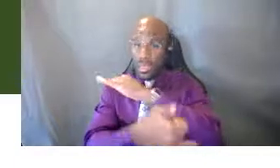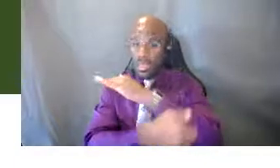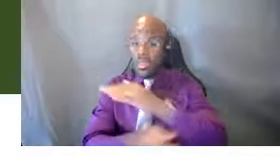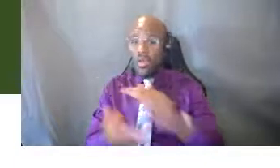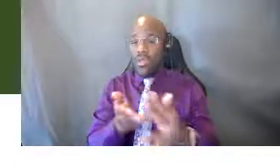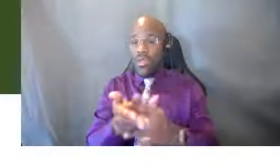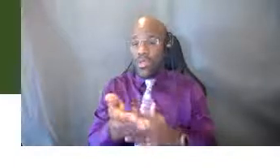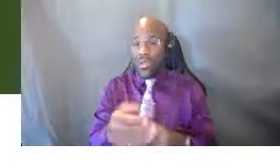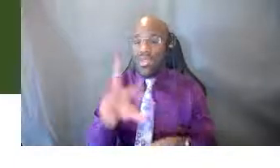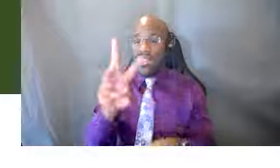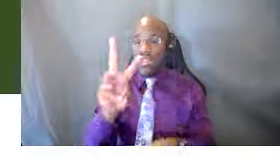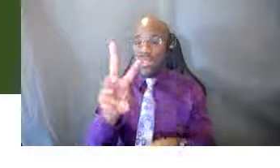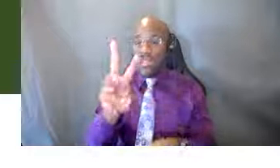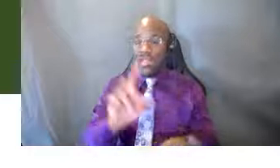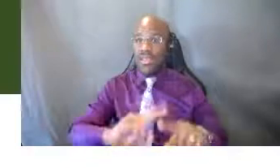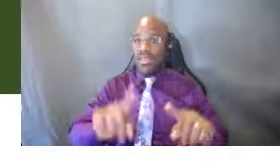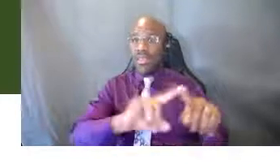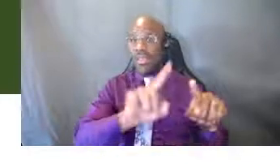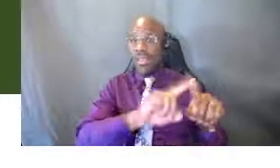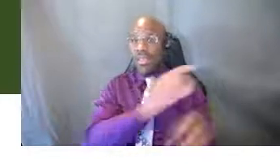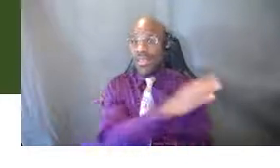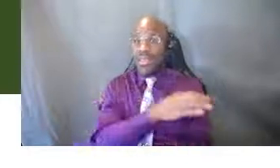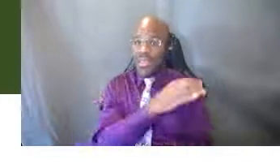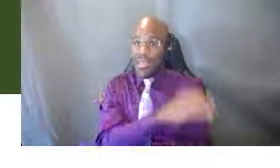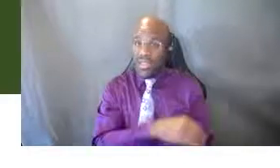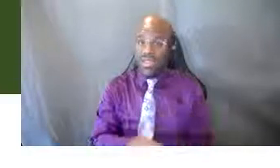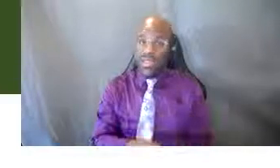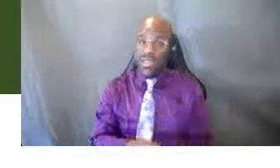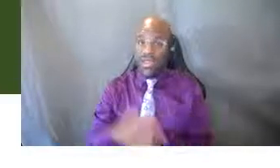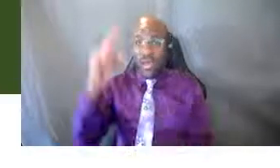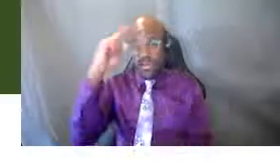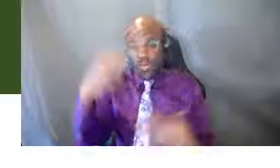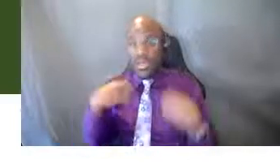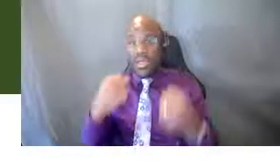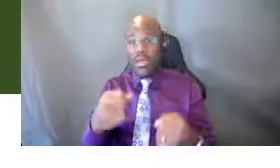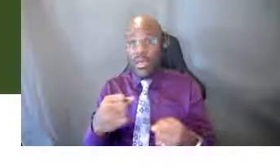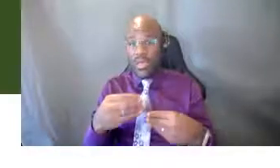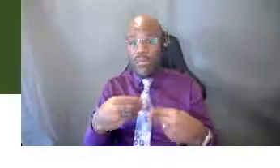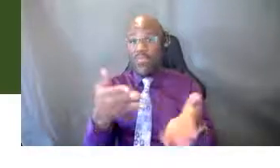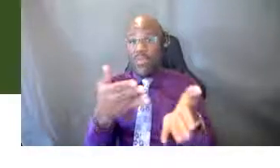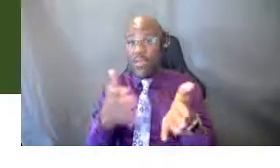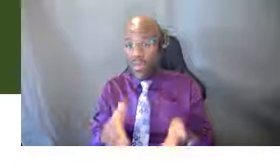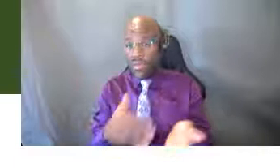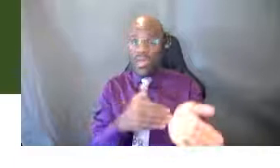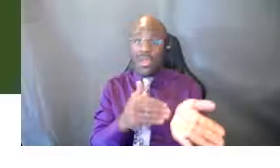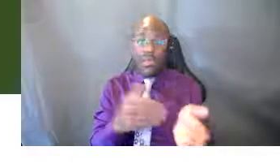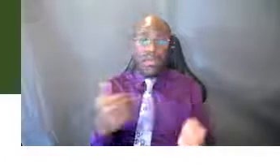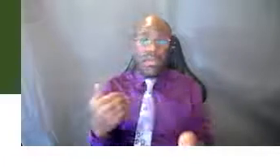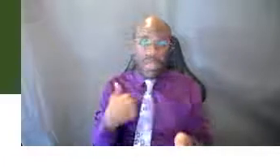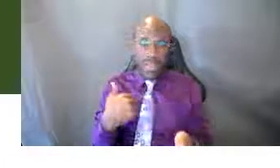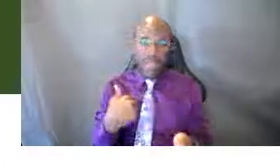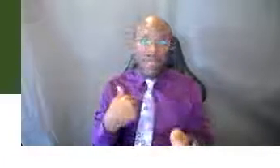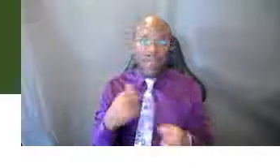different mental health providers have contracts to provide mobile crisis services. So in